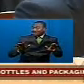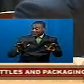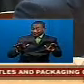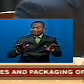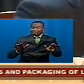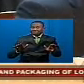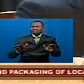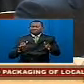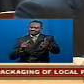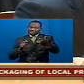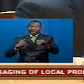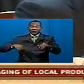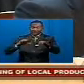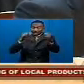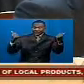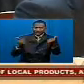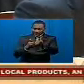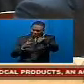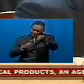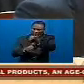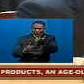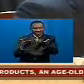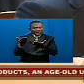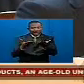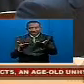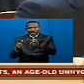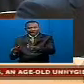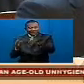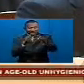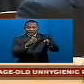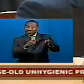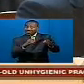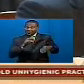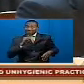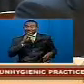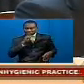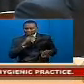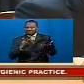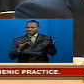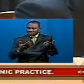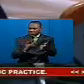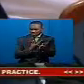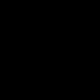and serve our association and Mother Ghana to the best of our abilities.